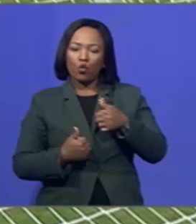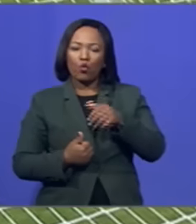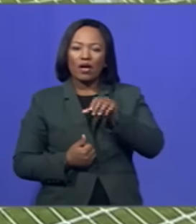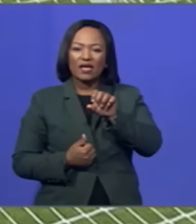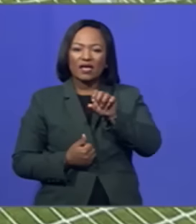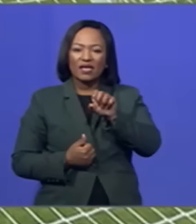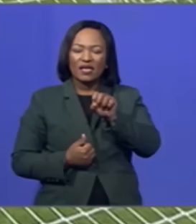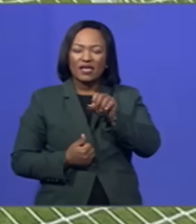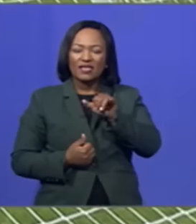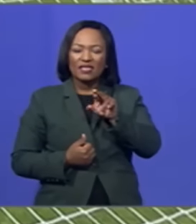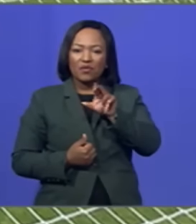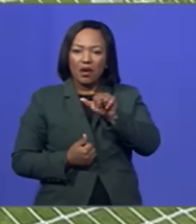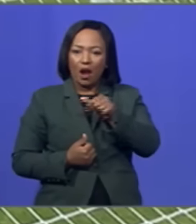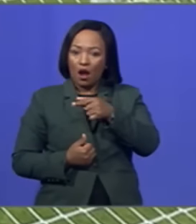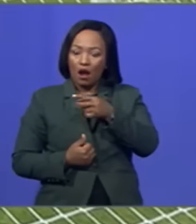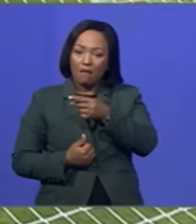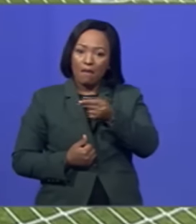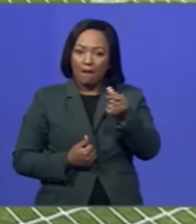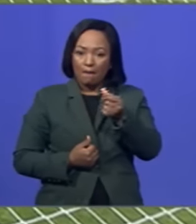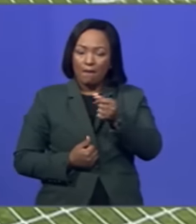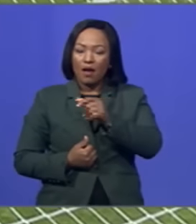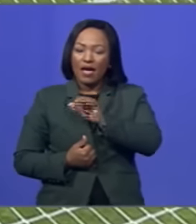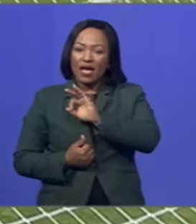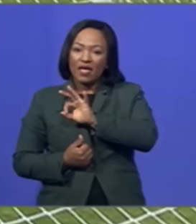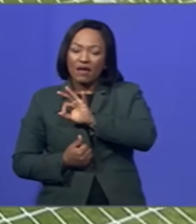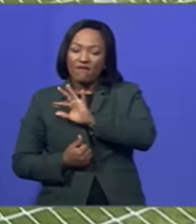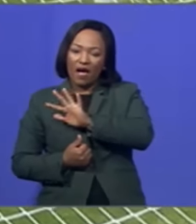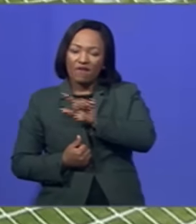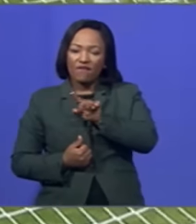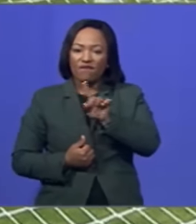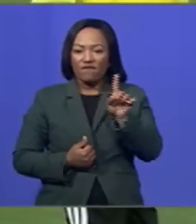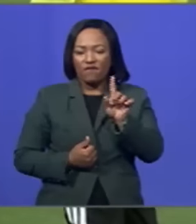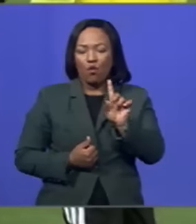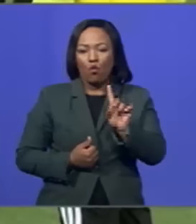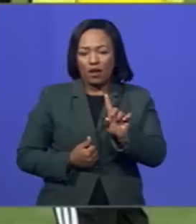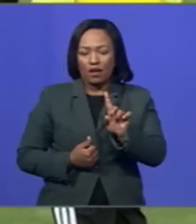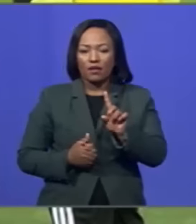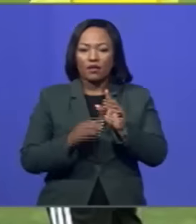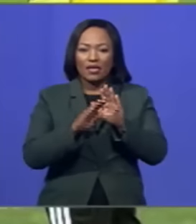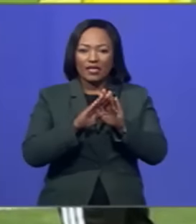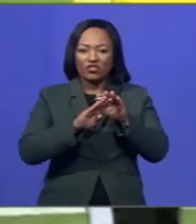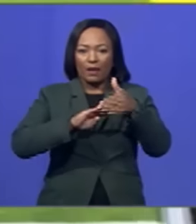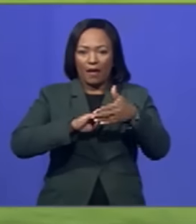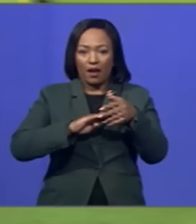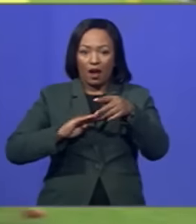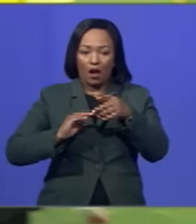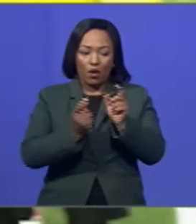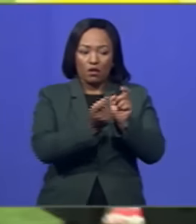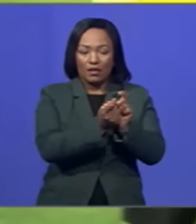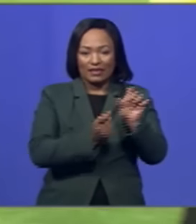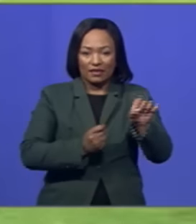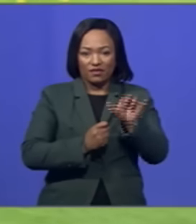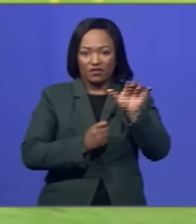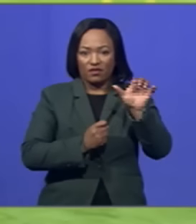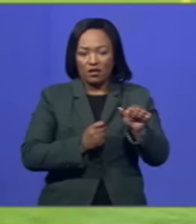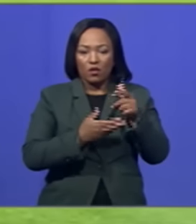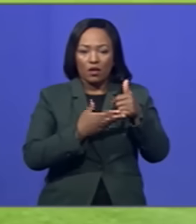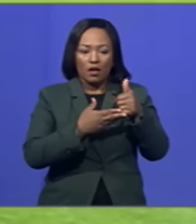tse 5-1 ka Labone. Papadi ya Jamaica e tla fa mokwetlisi Hugo Broos monyetla wa ho kgetha dibapadi tsa hae